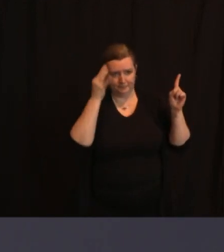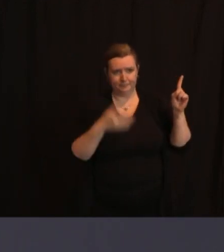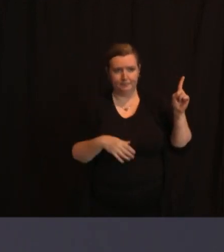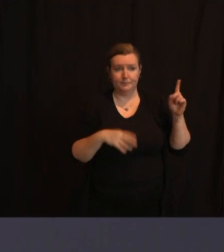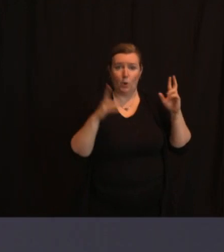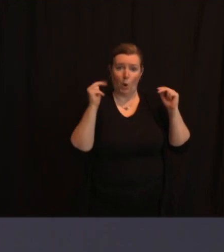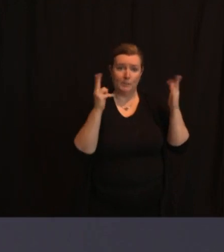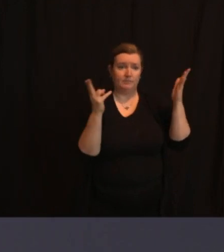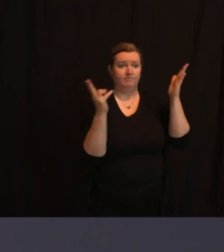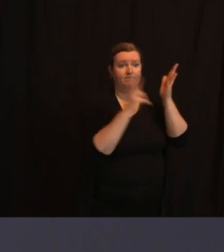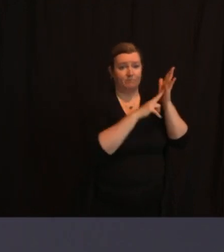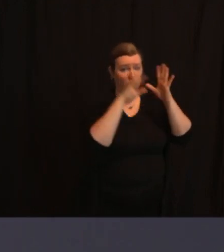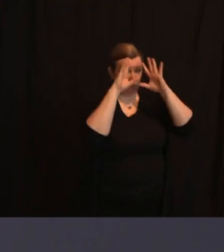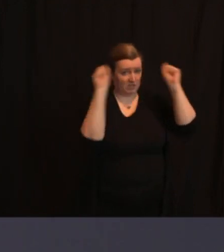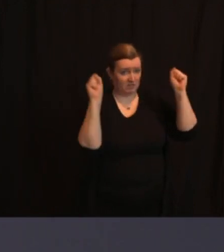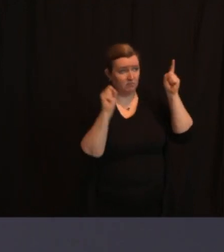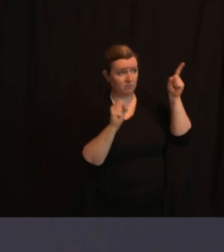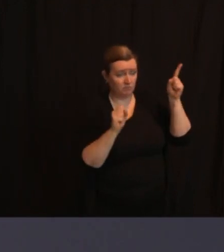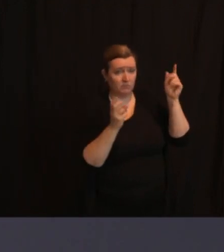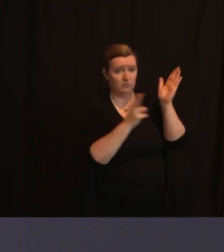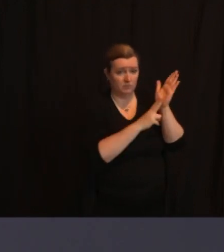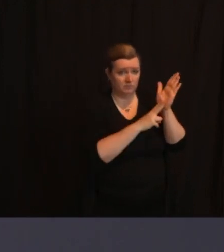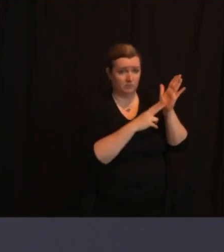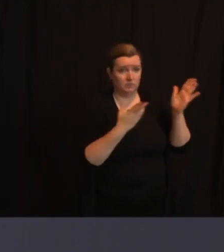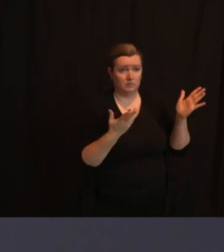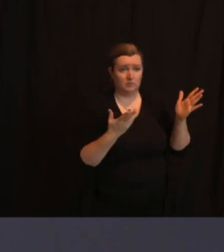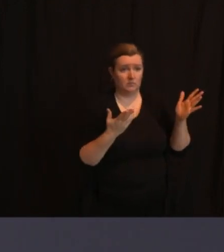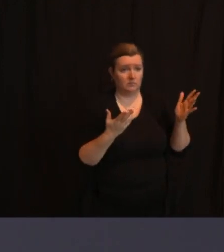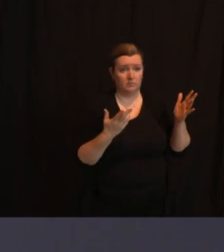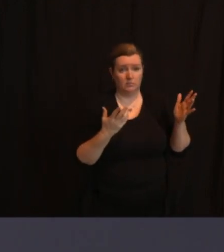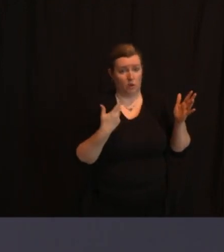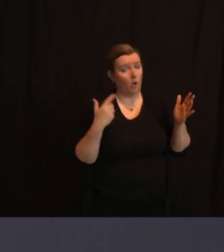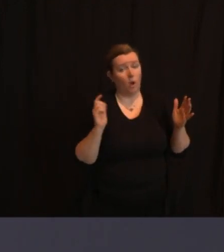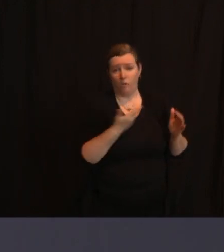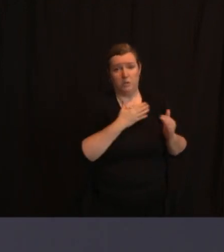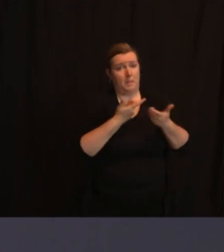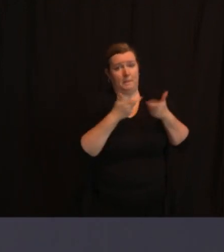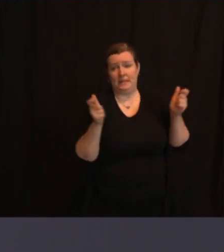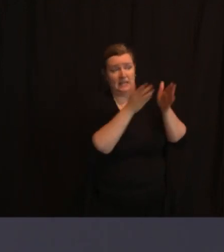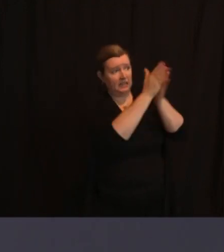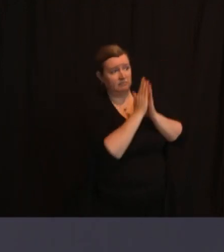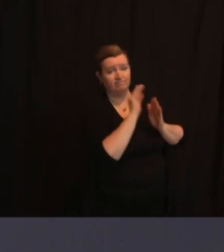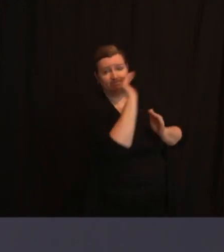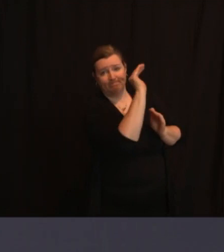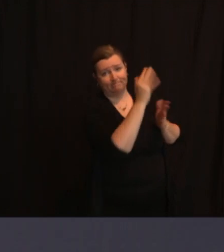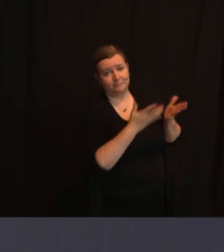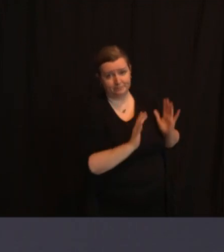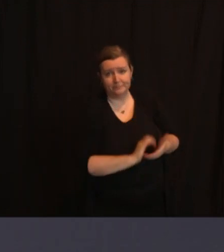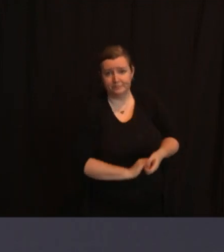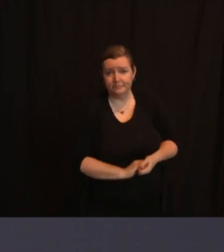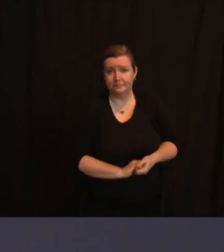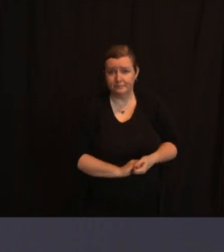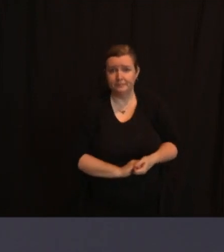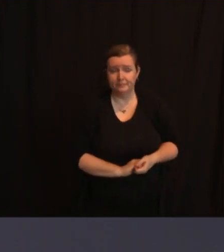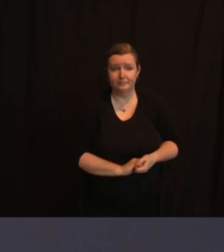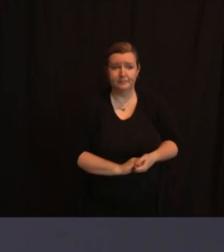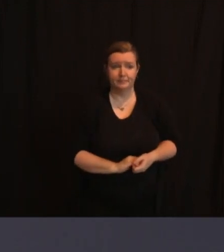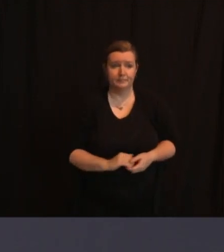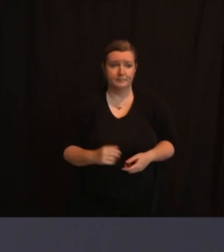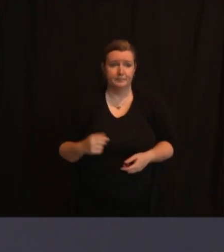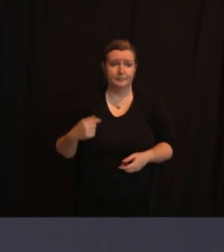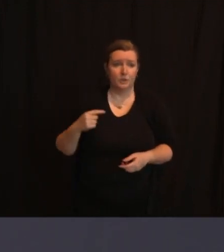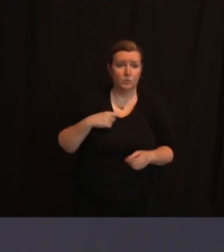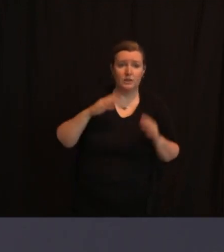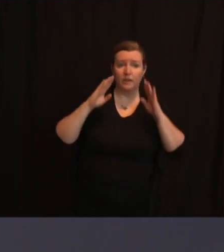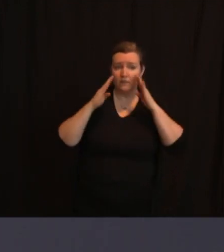the big ask that is still outstanding, that we're spending a lot of our days when we're not working on long-term care. We're